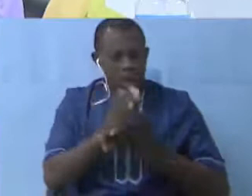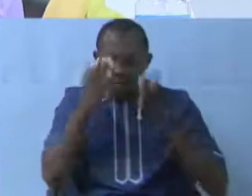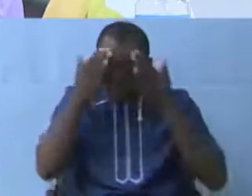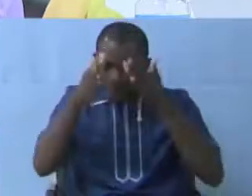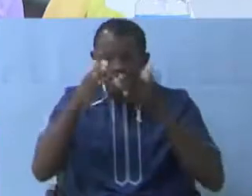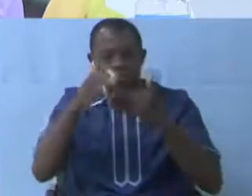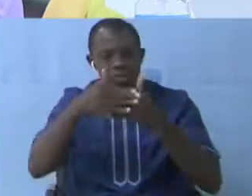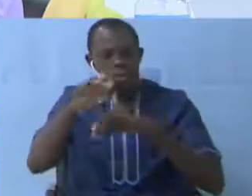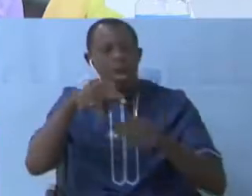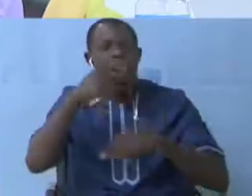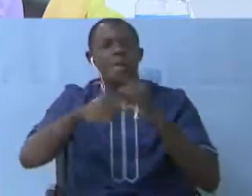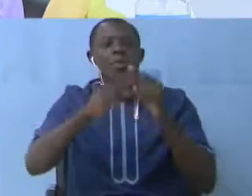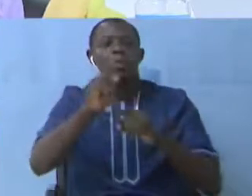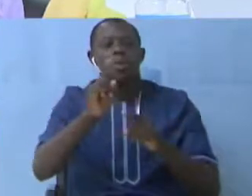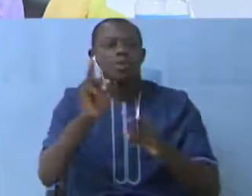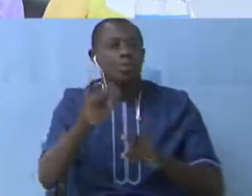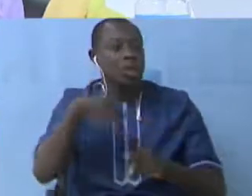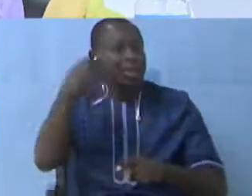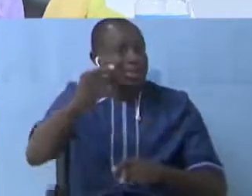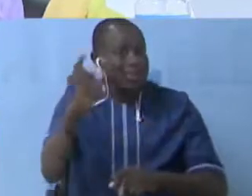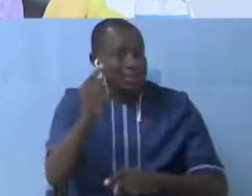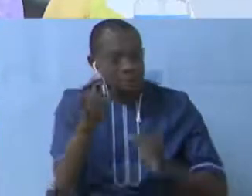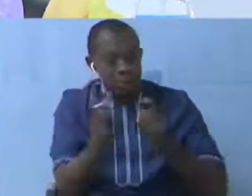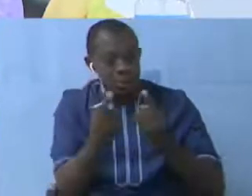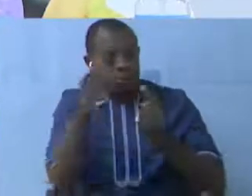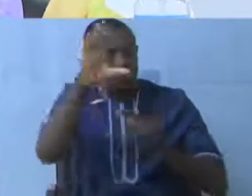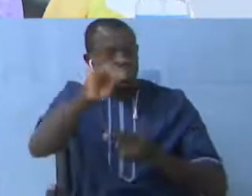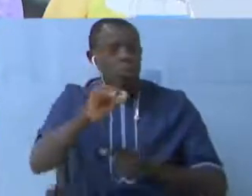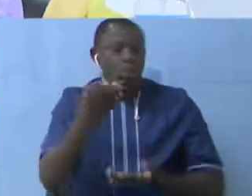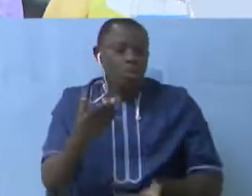about what next, And